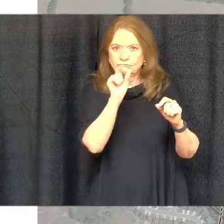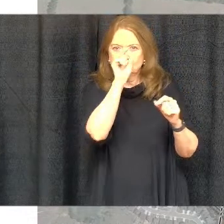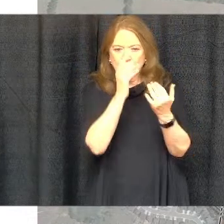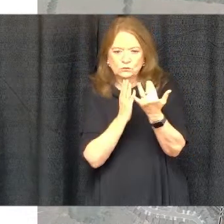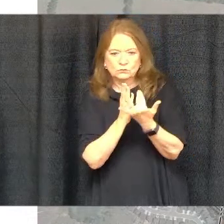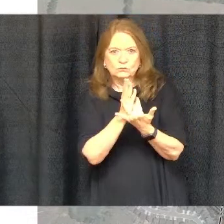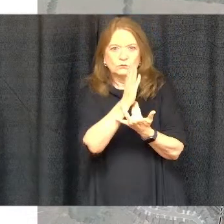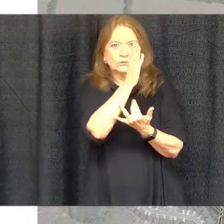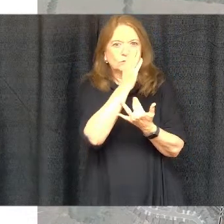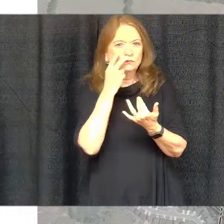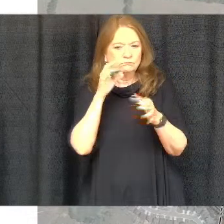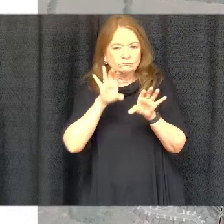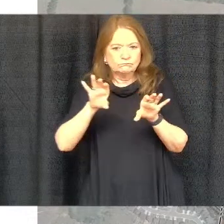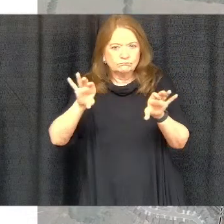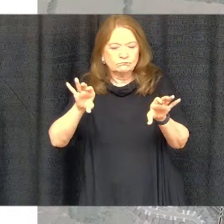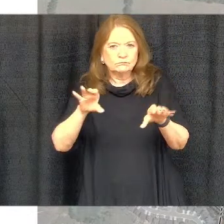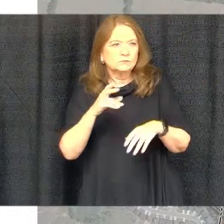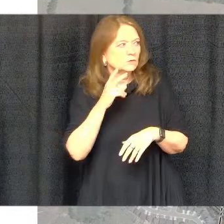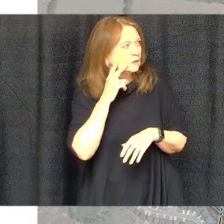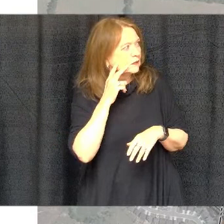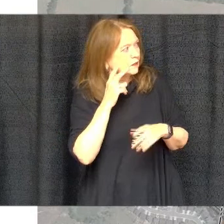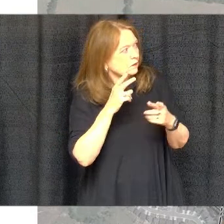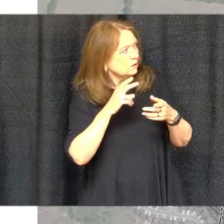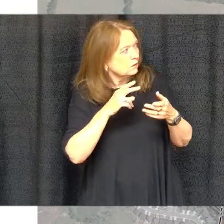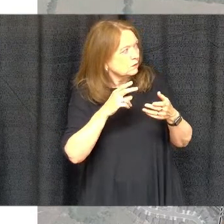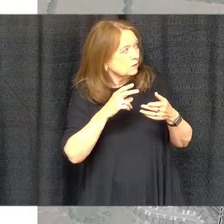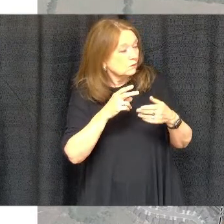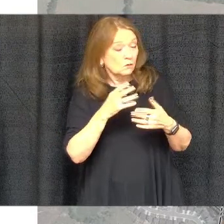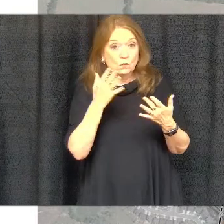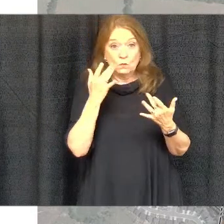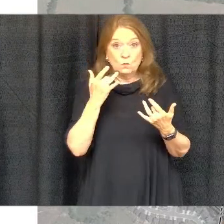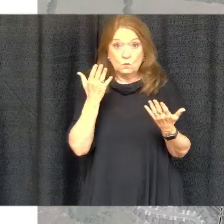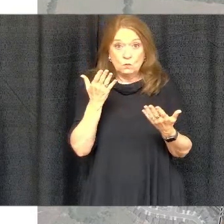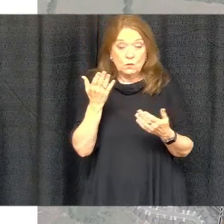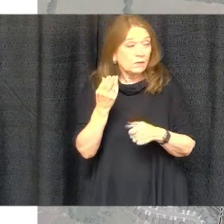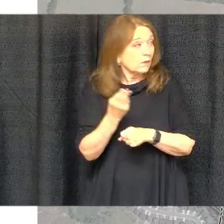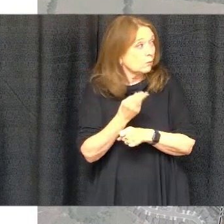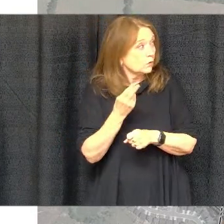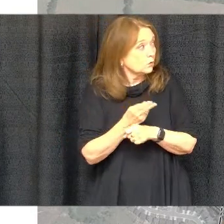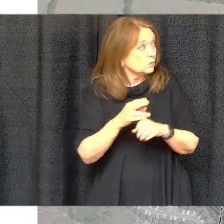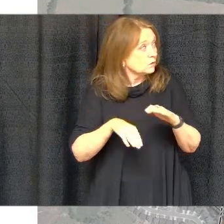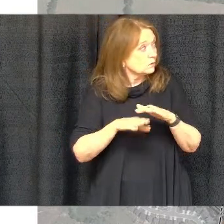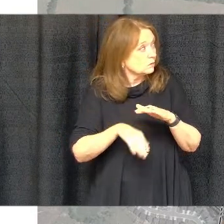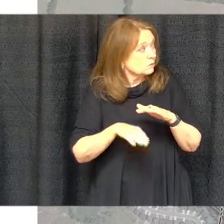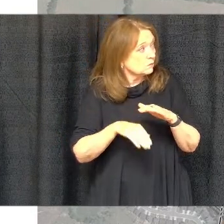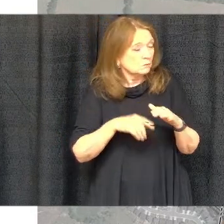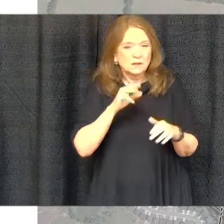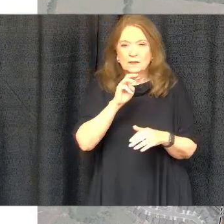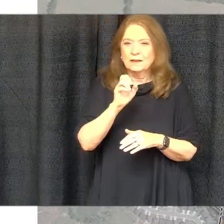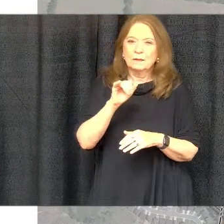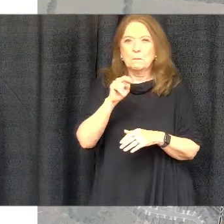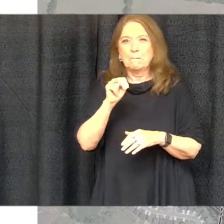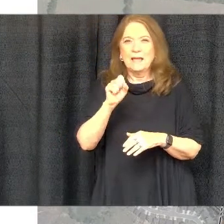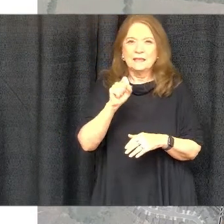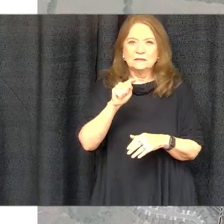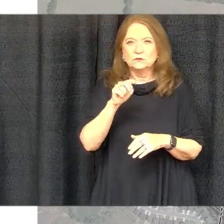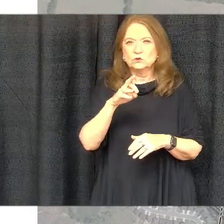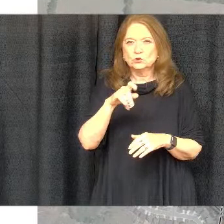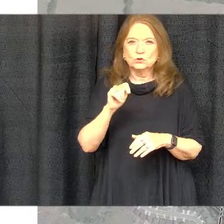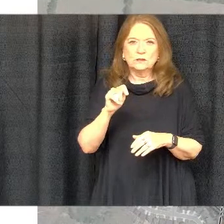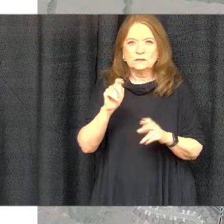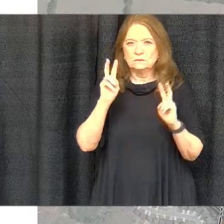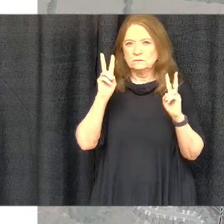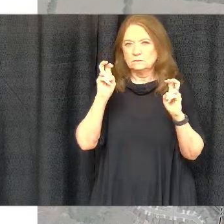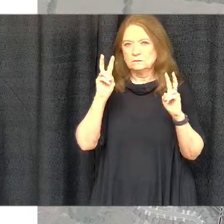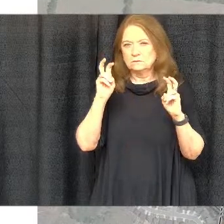You see the proposed uses on the bottom in a mixed Main Street type setting. I'll go through the